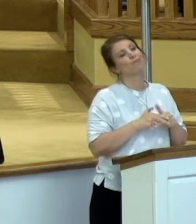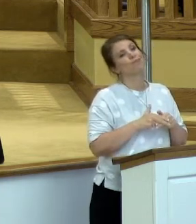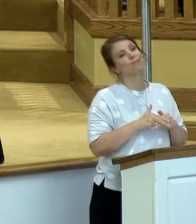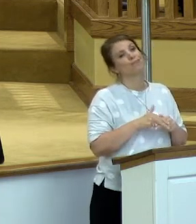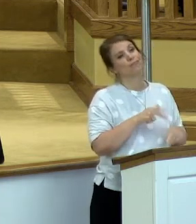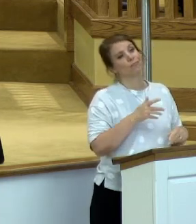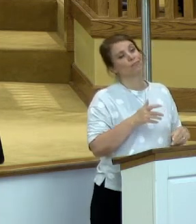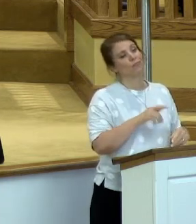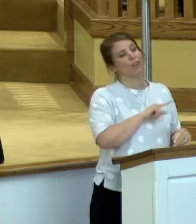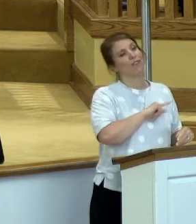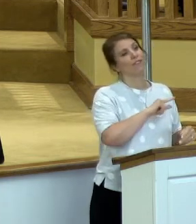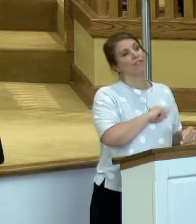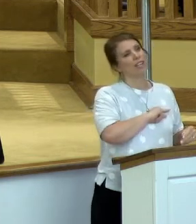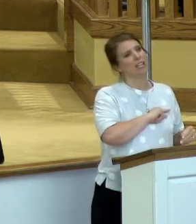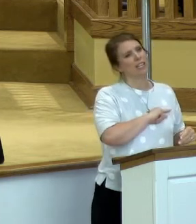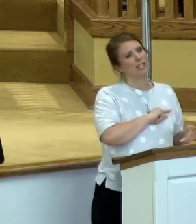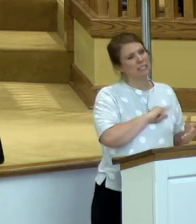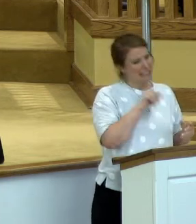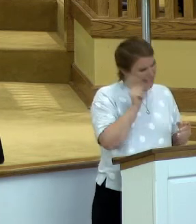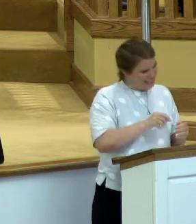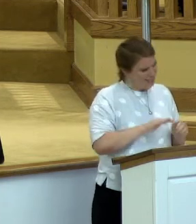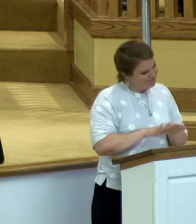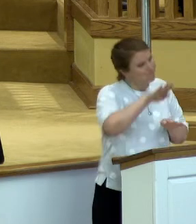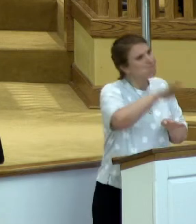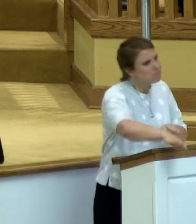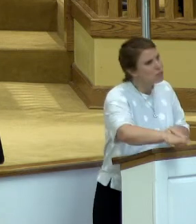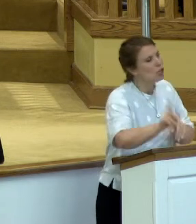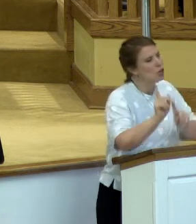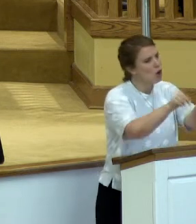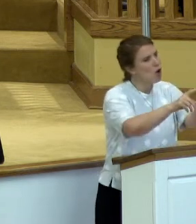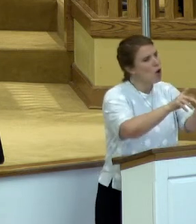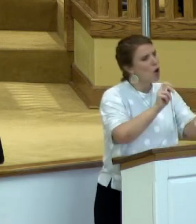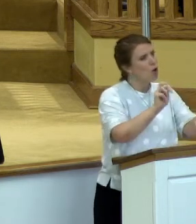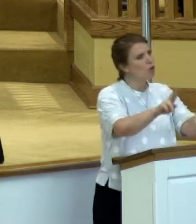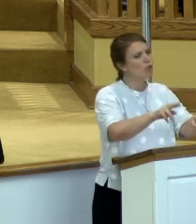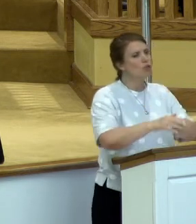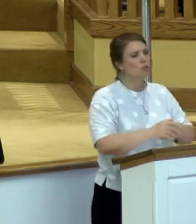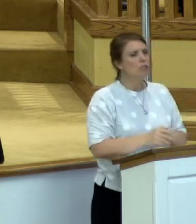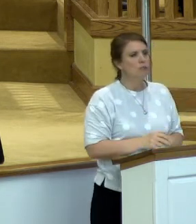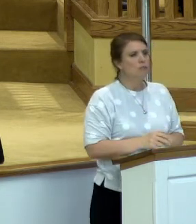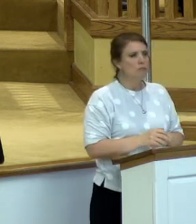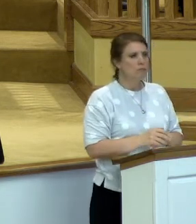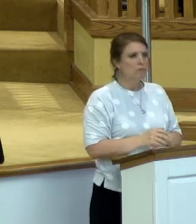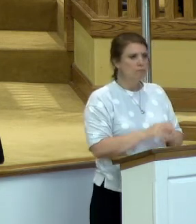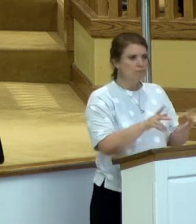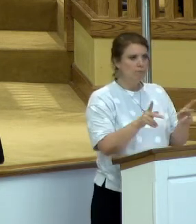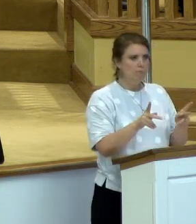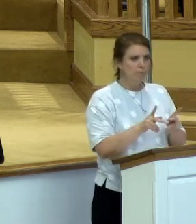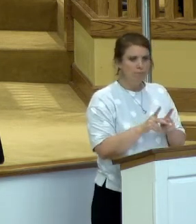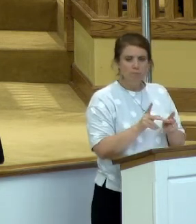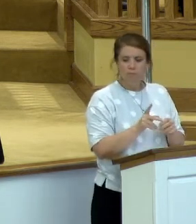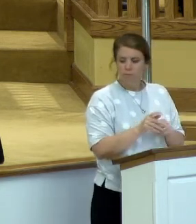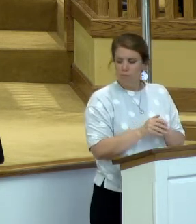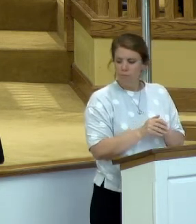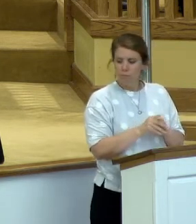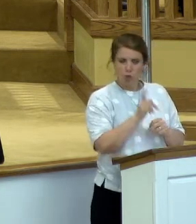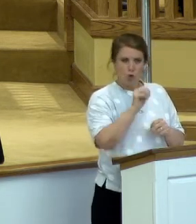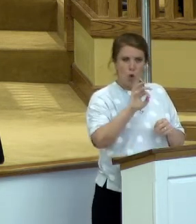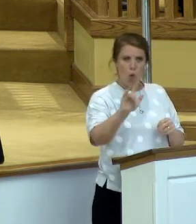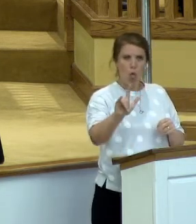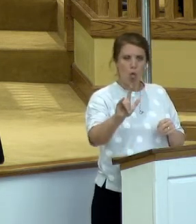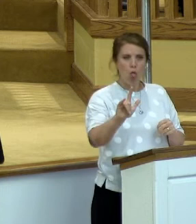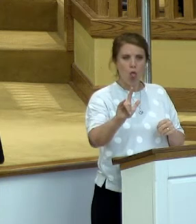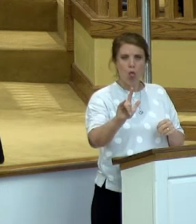you're convicted about something, it's good to just take the action and go to the altar. It's a place where you can, it's a